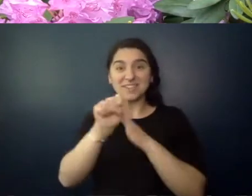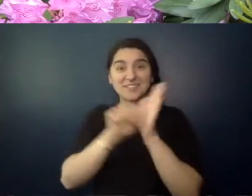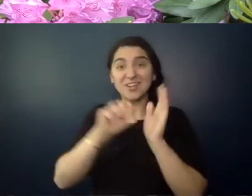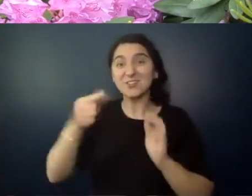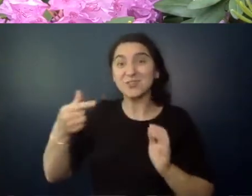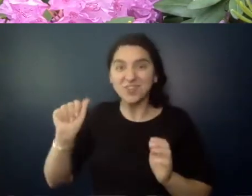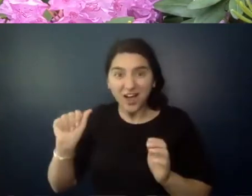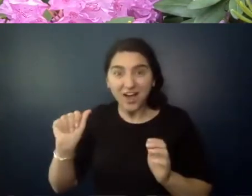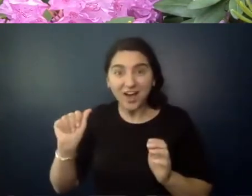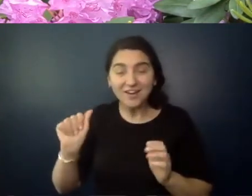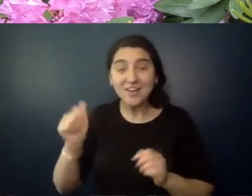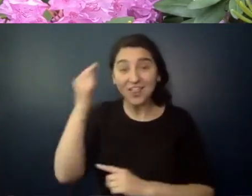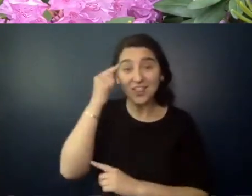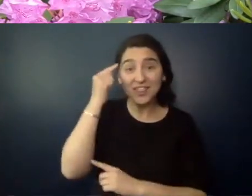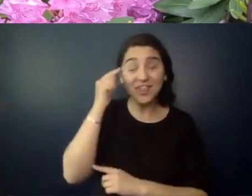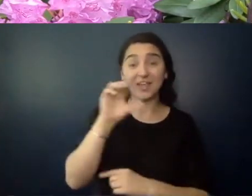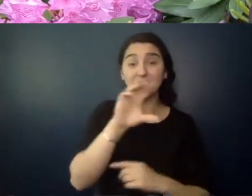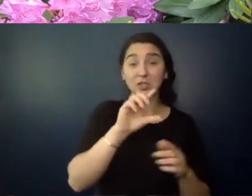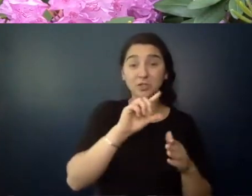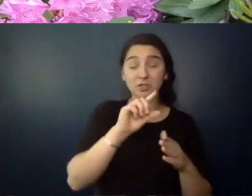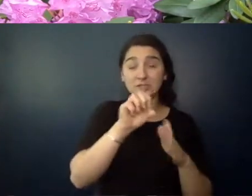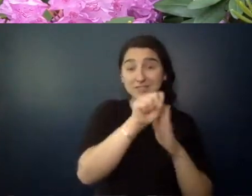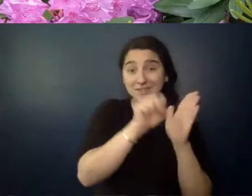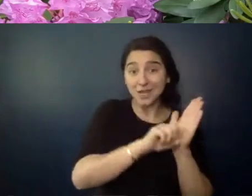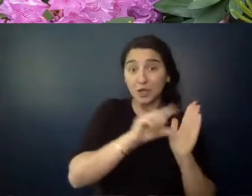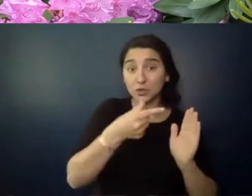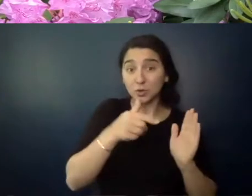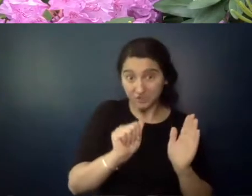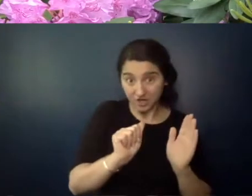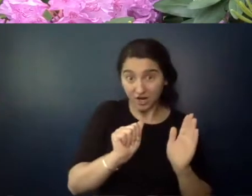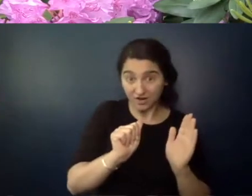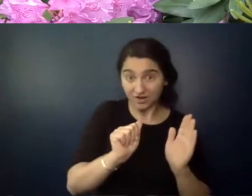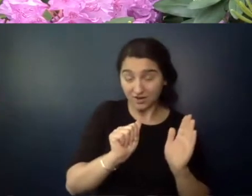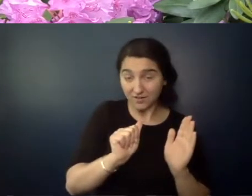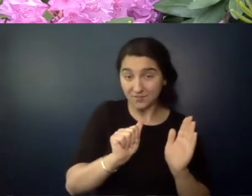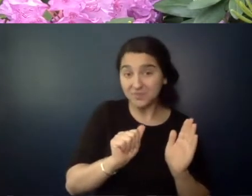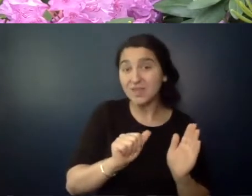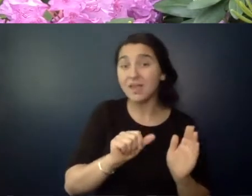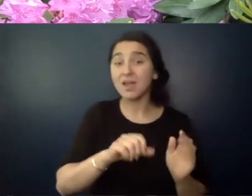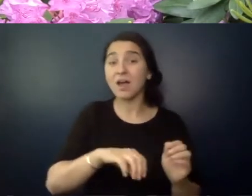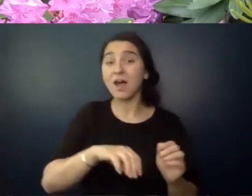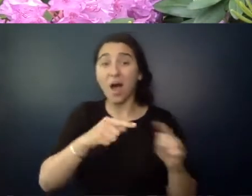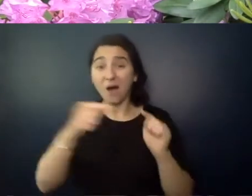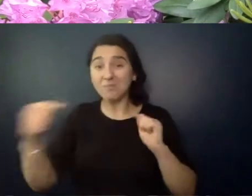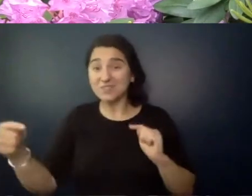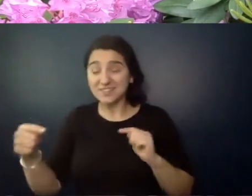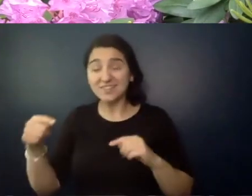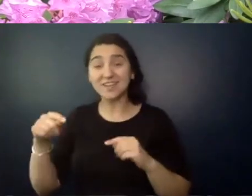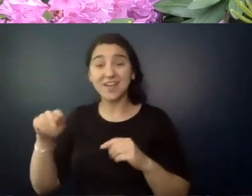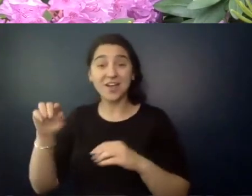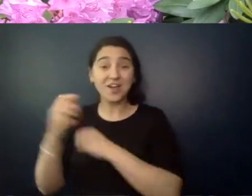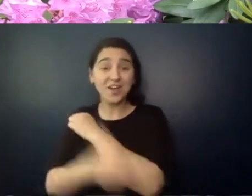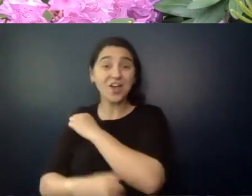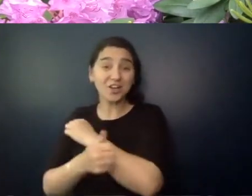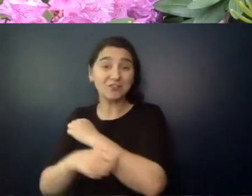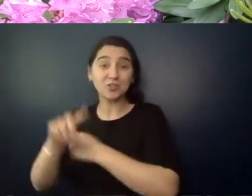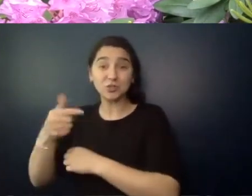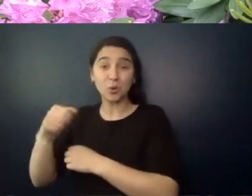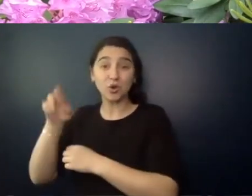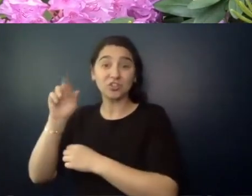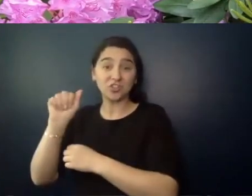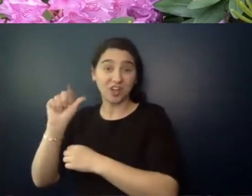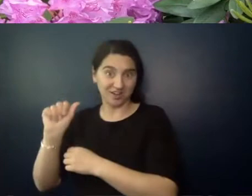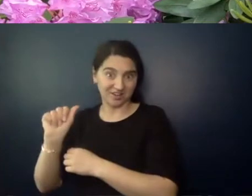friends, I need you to think Tbilisi, not Atlanta. I first had the opportunity to meet Ruth Sudan at